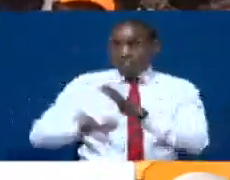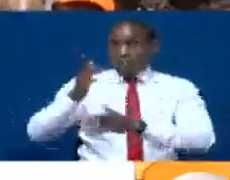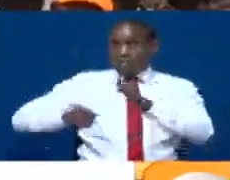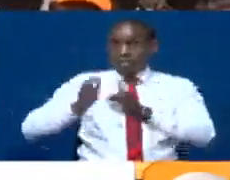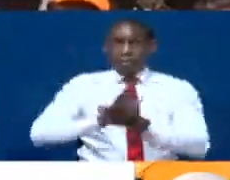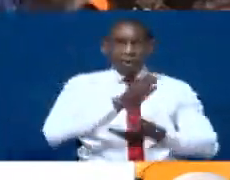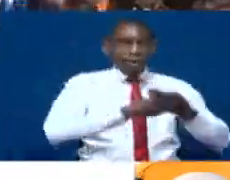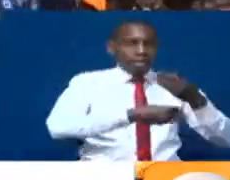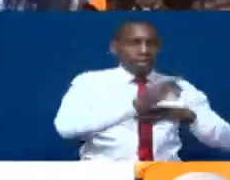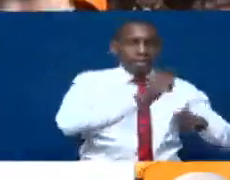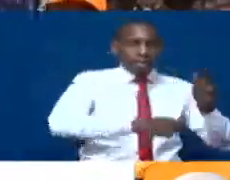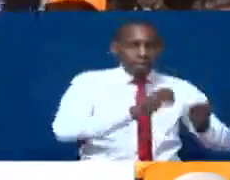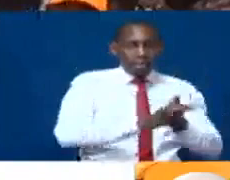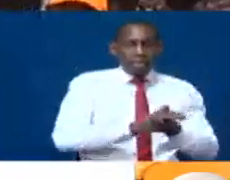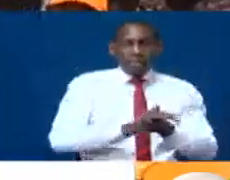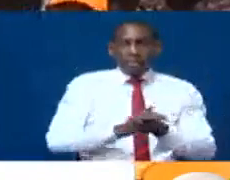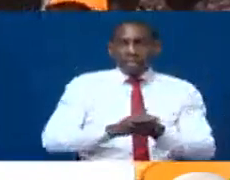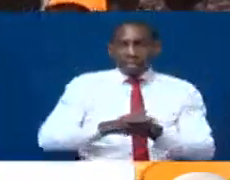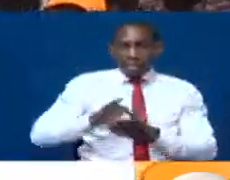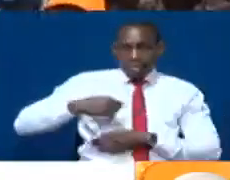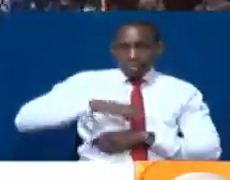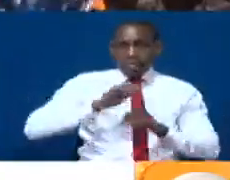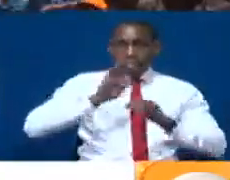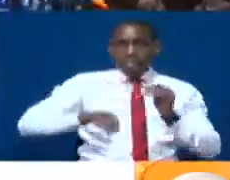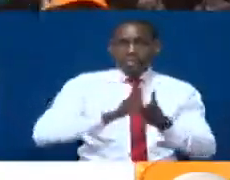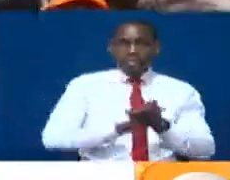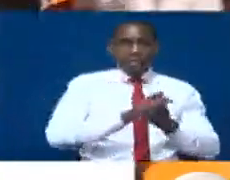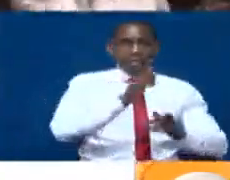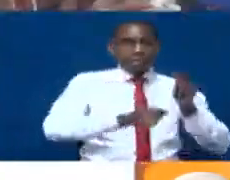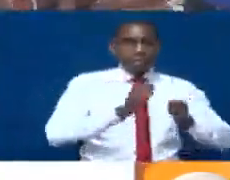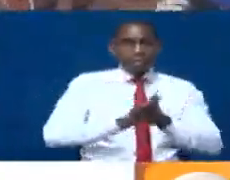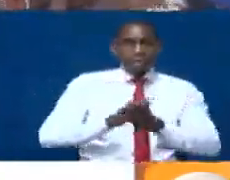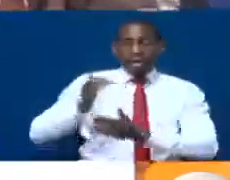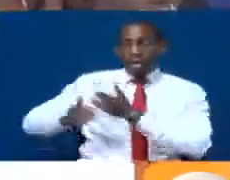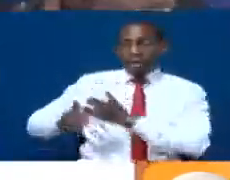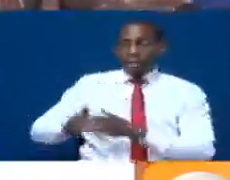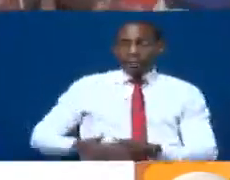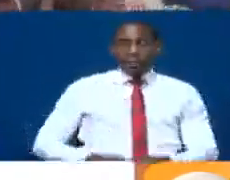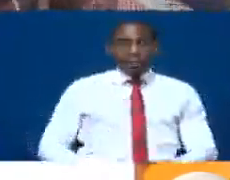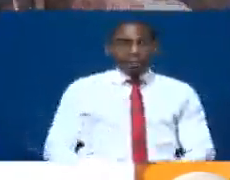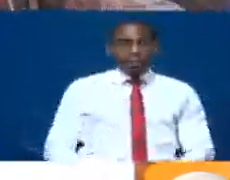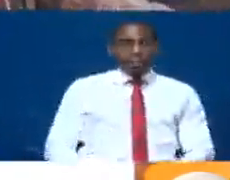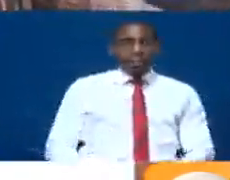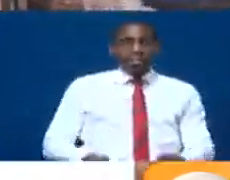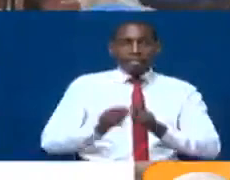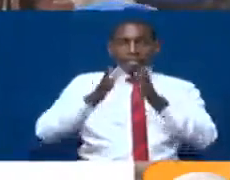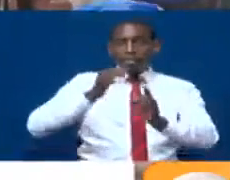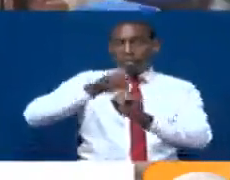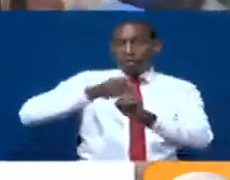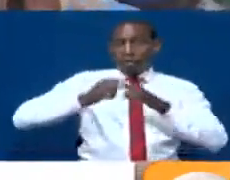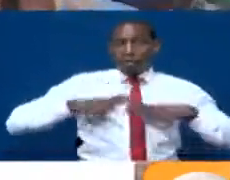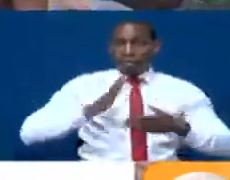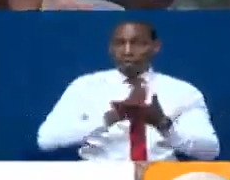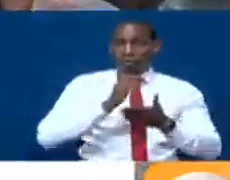Watakuwa wanauza maziwa ya ngombe zetu badala ya maziwa ya ngombe za jirani. Leaders also rallied their supporters